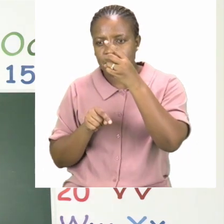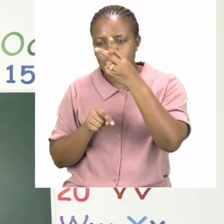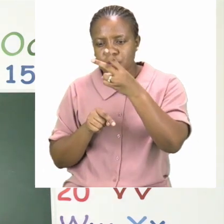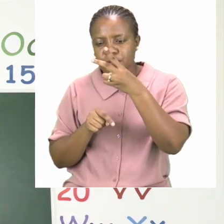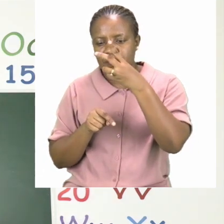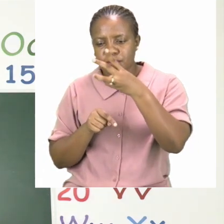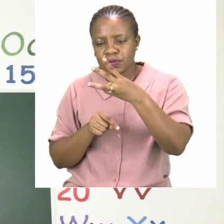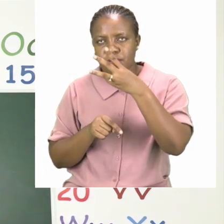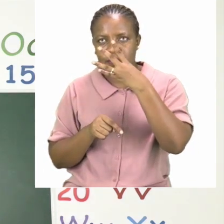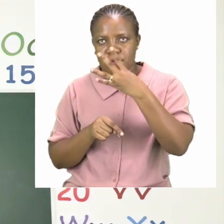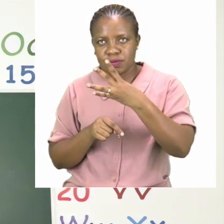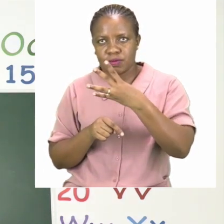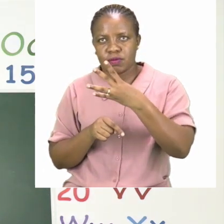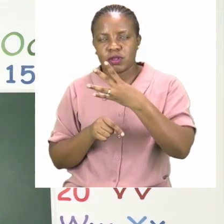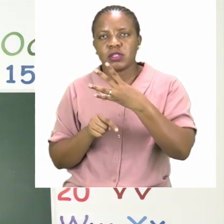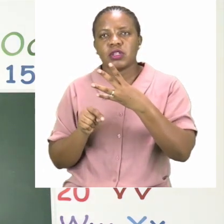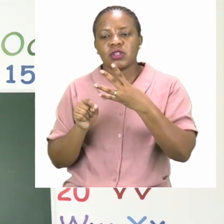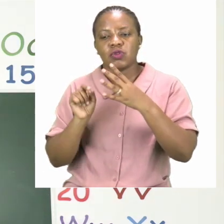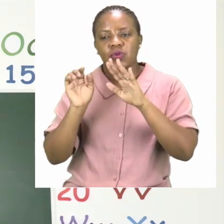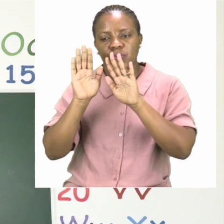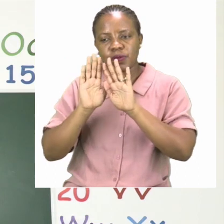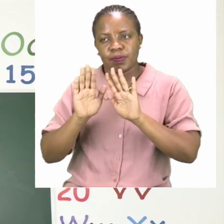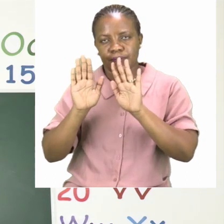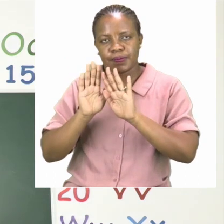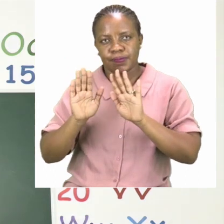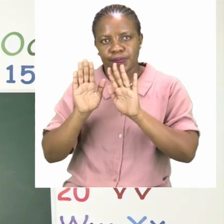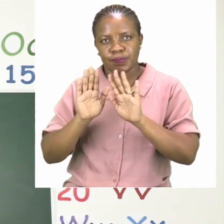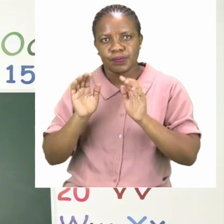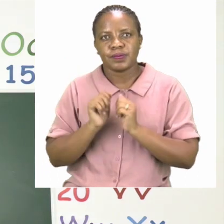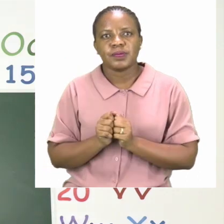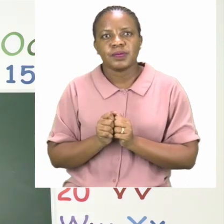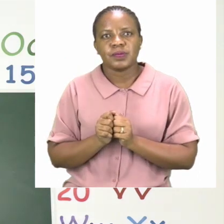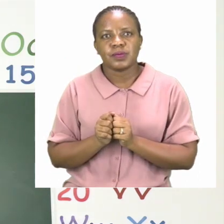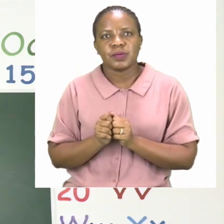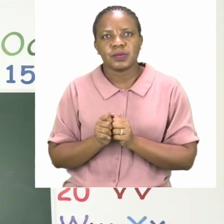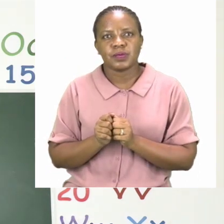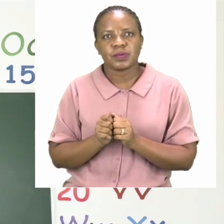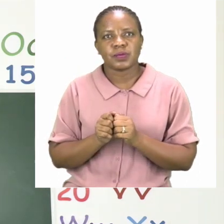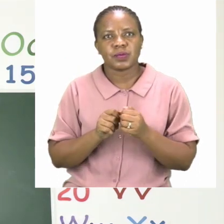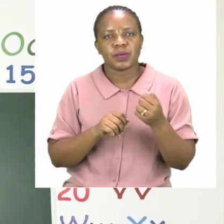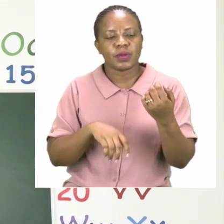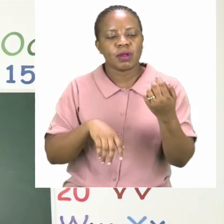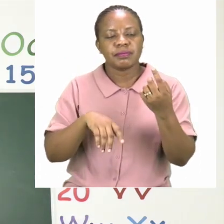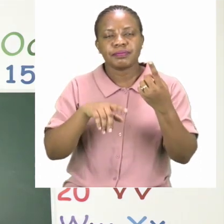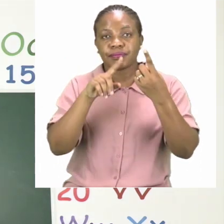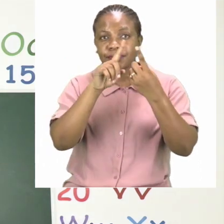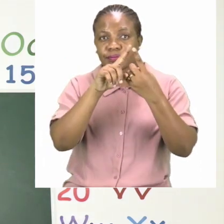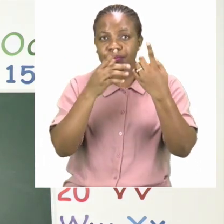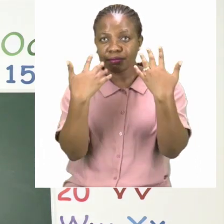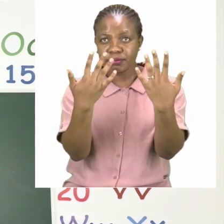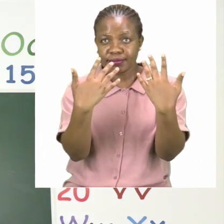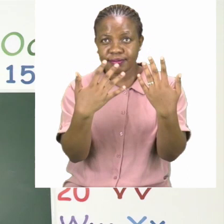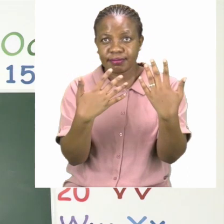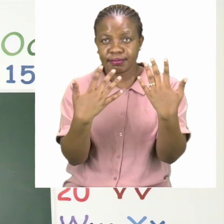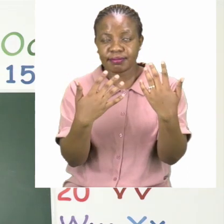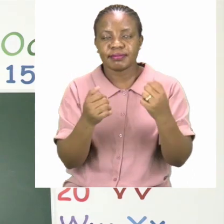You can use your hands because we also can count four. Let's count together. I want you to first put out four